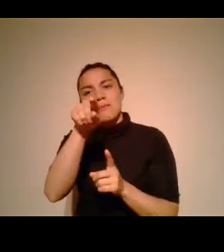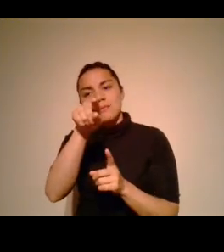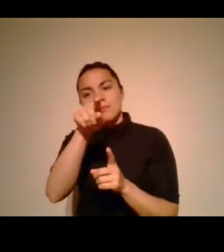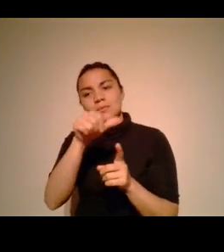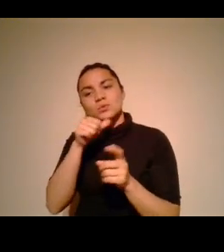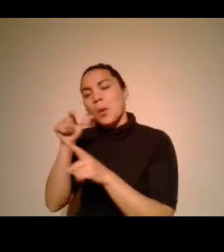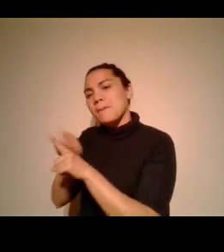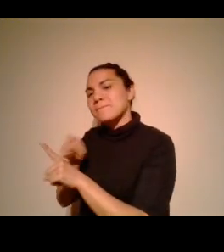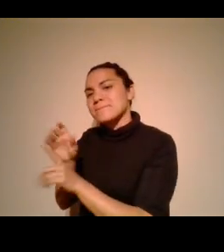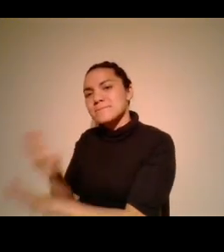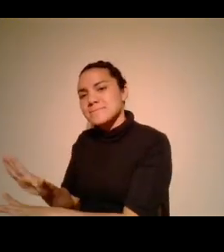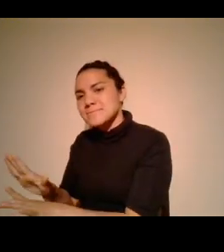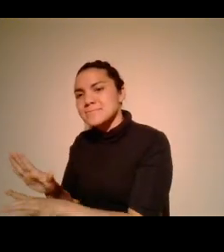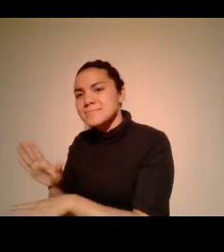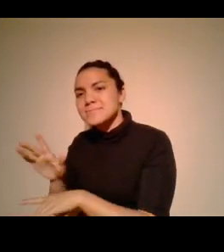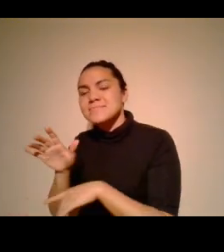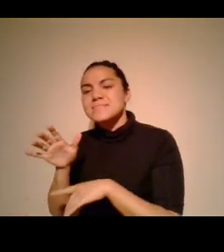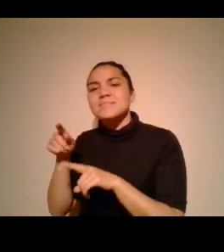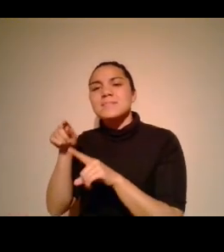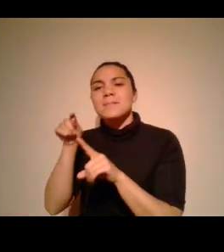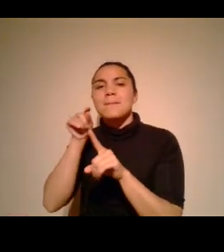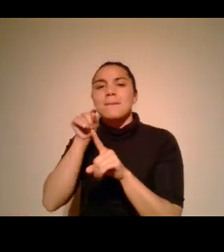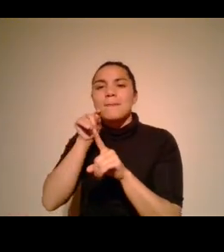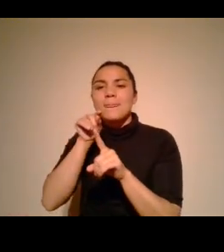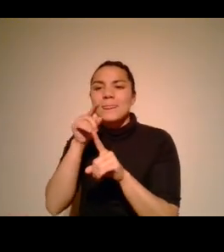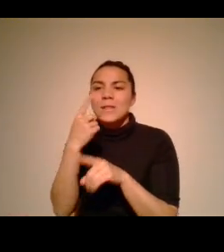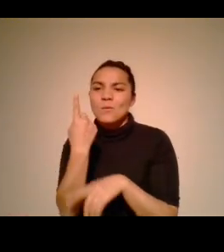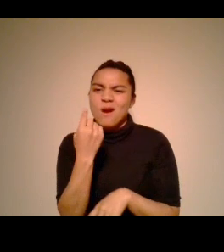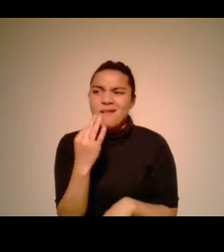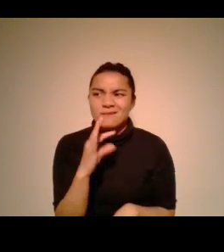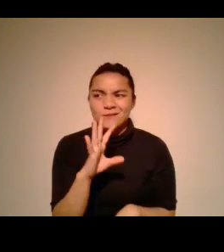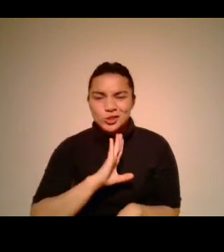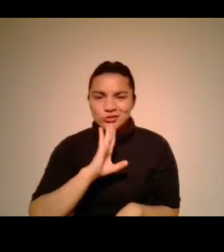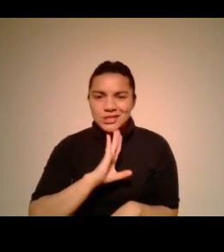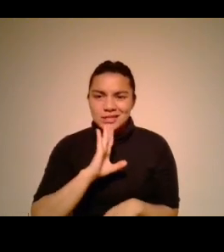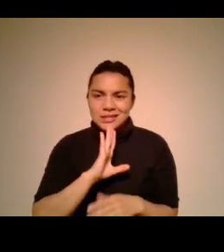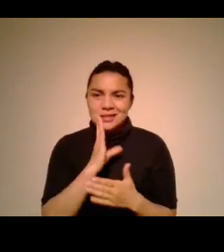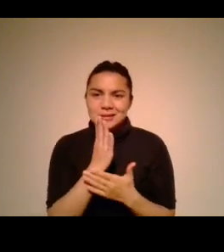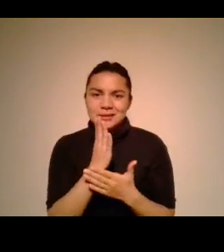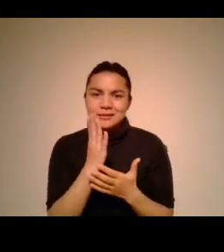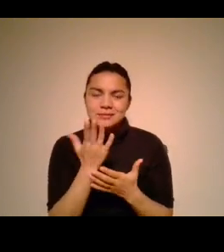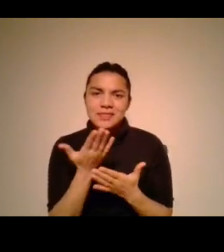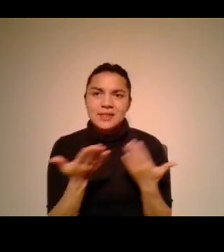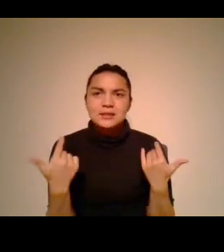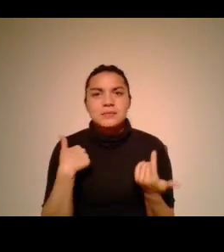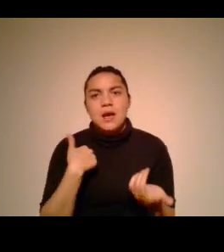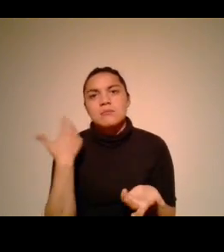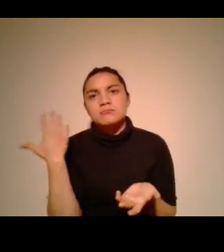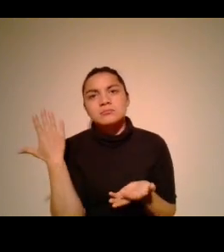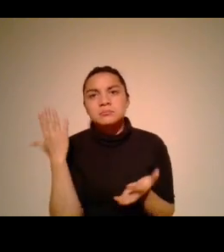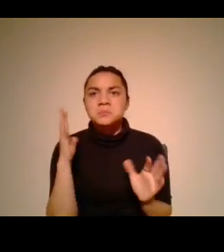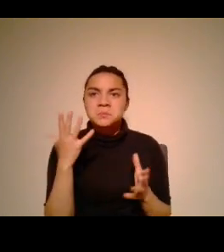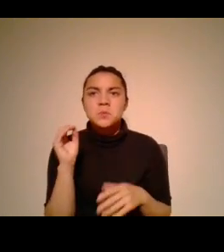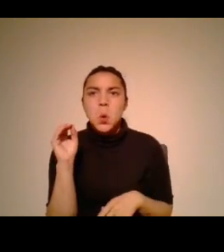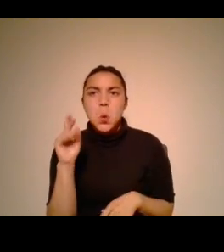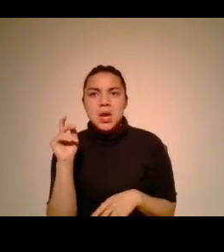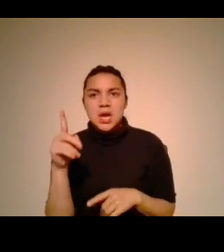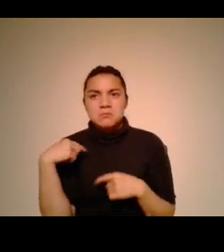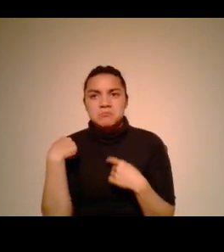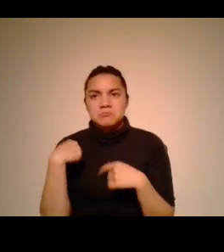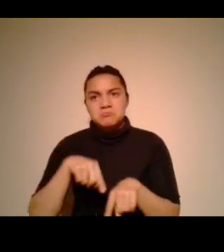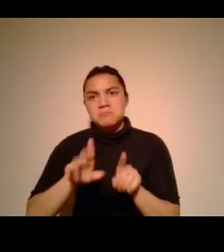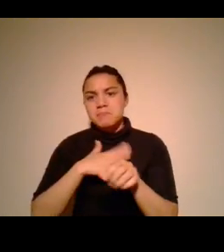them. One of the frustrating things that I've been okay with it in my grad school experience, but